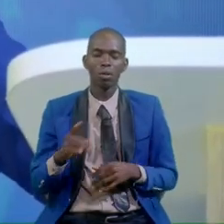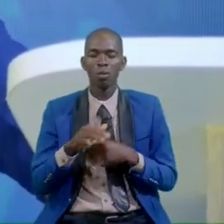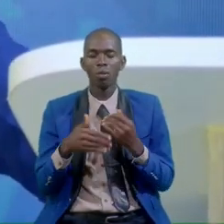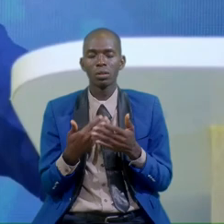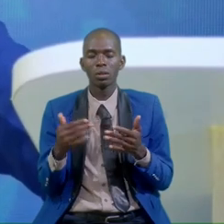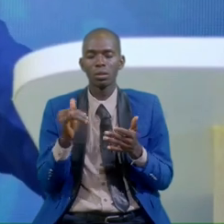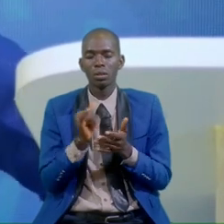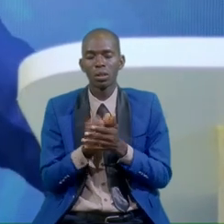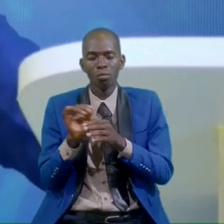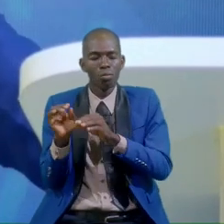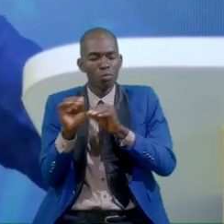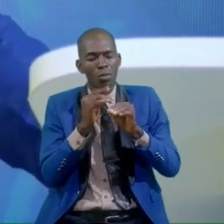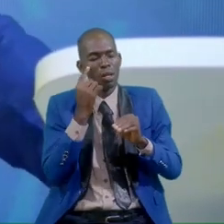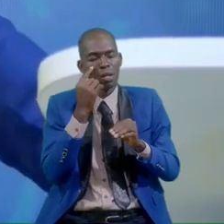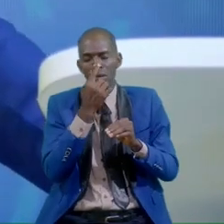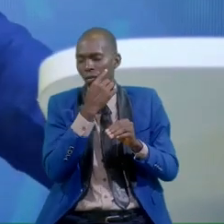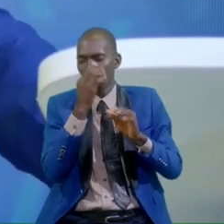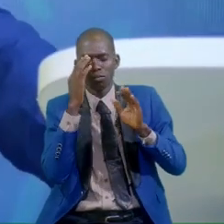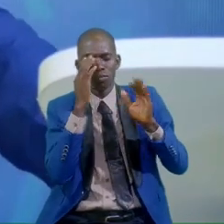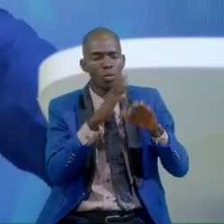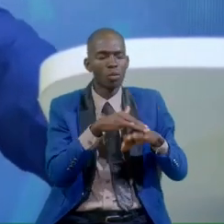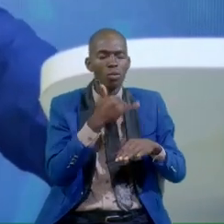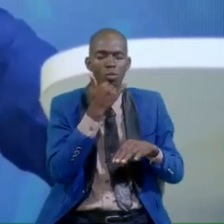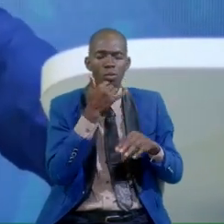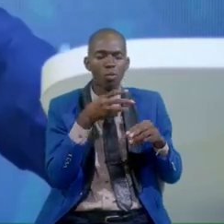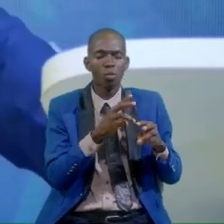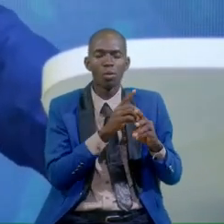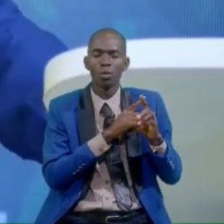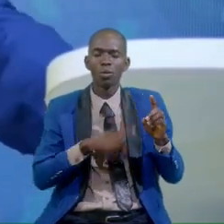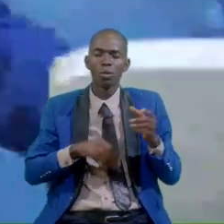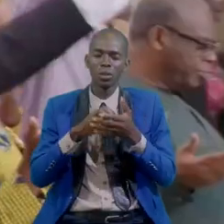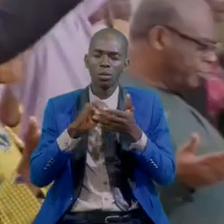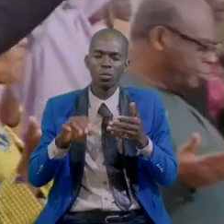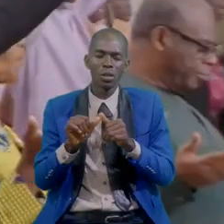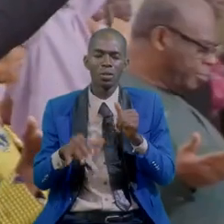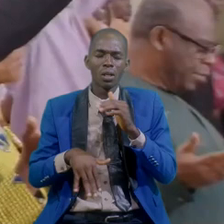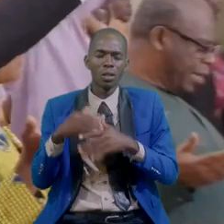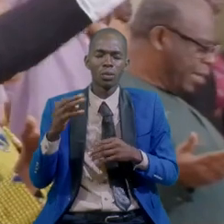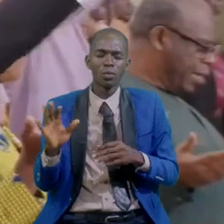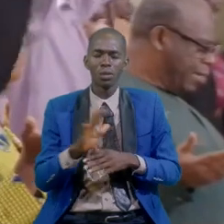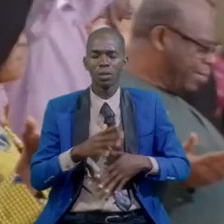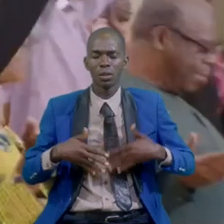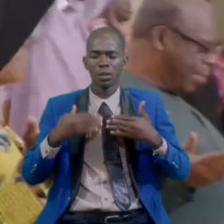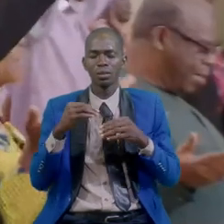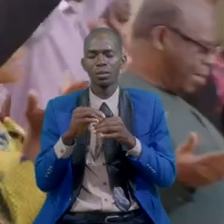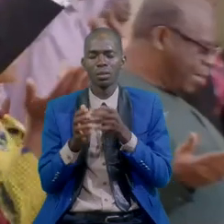eyes in the wrong direction, Lord, get everything away in their lives in Jesus'